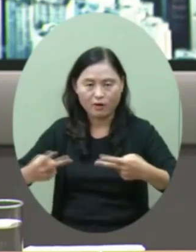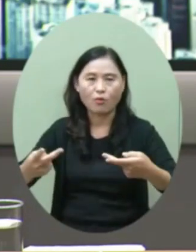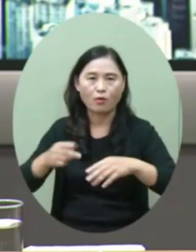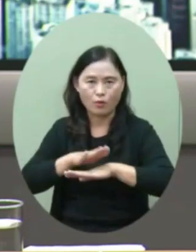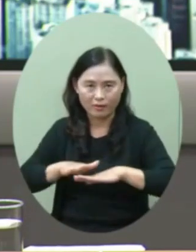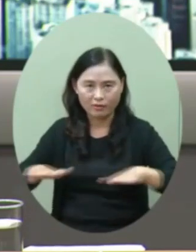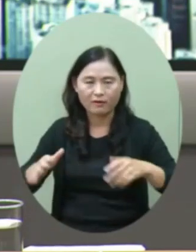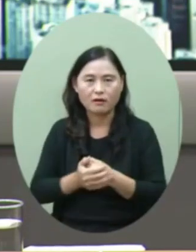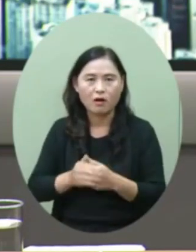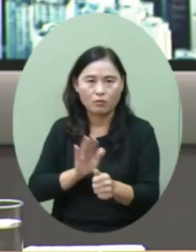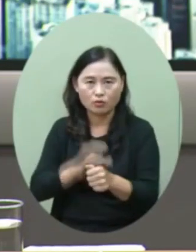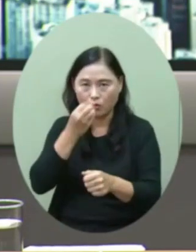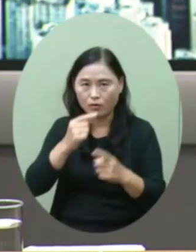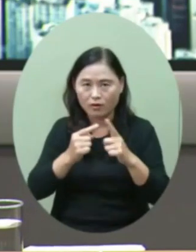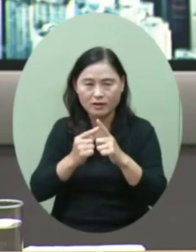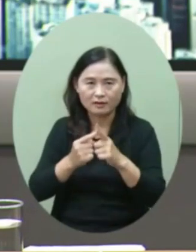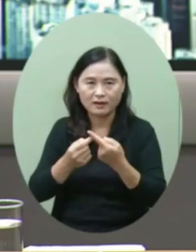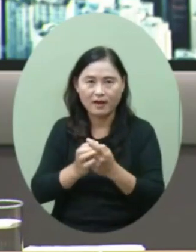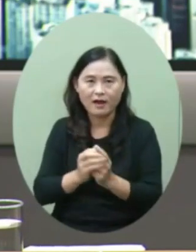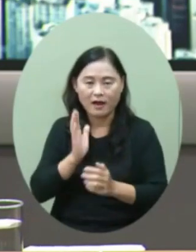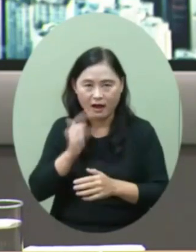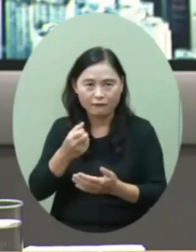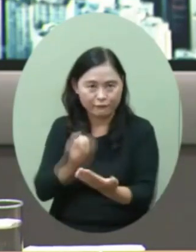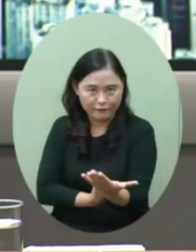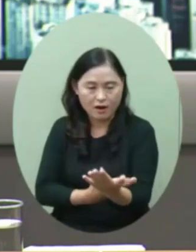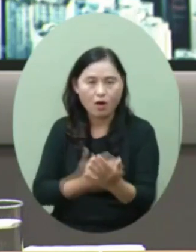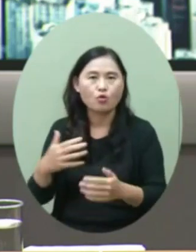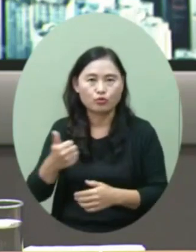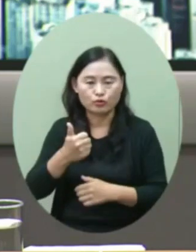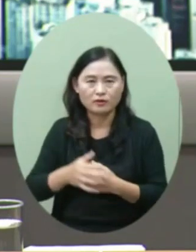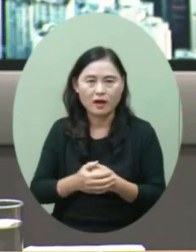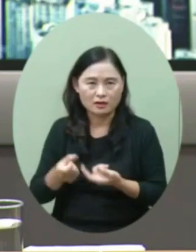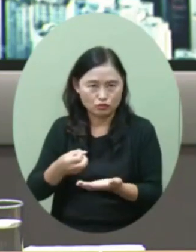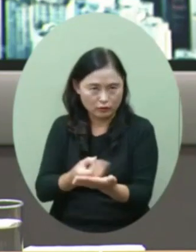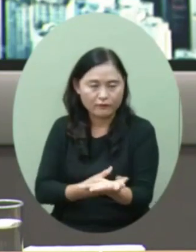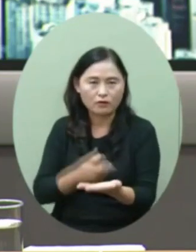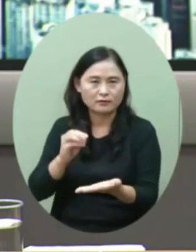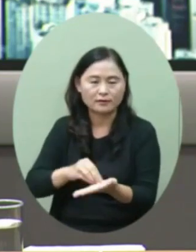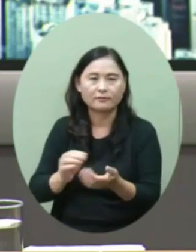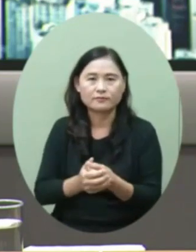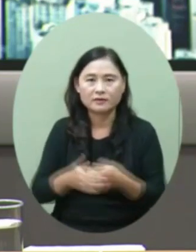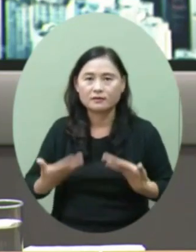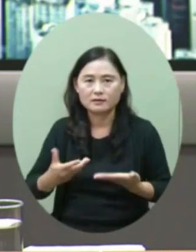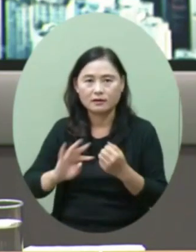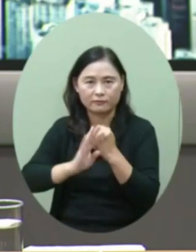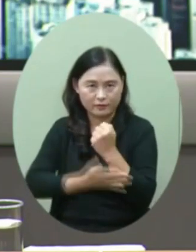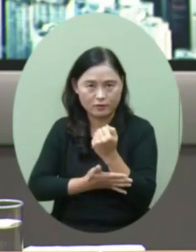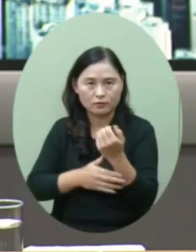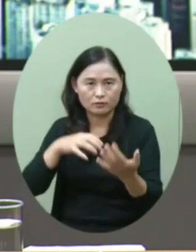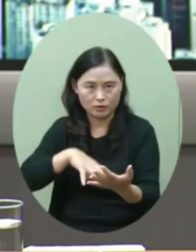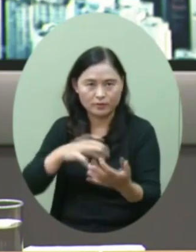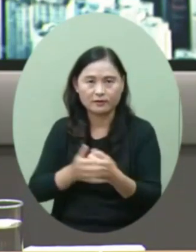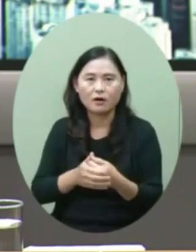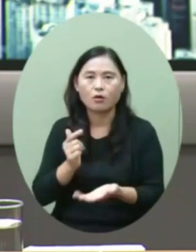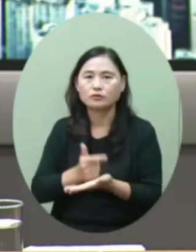long-term stability of Hong Kong, and to safeguard the rightful interests of Hong Kong, the law has